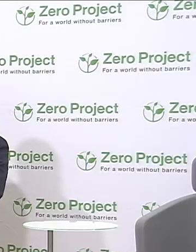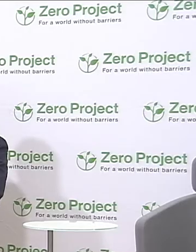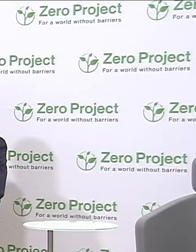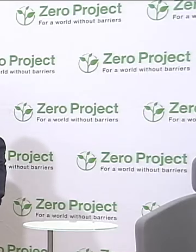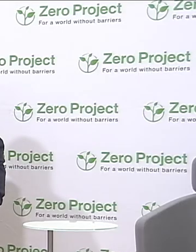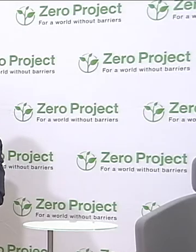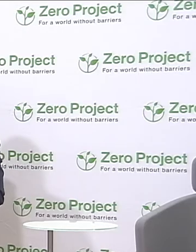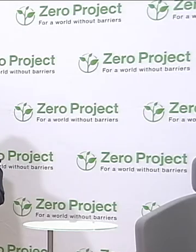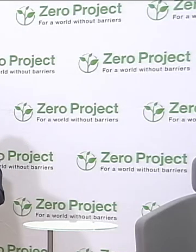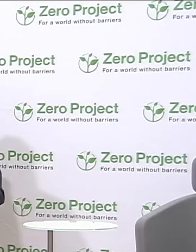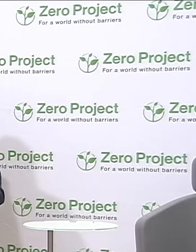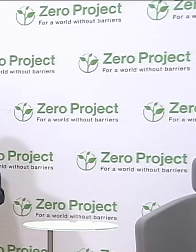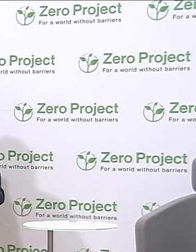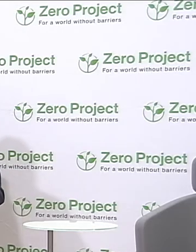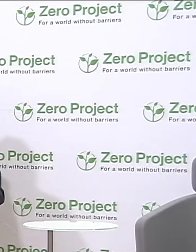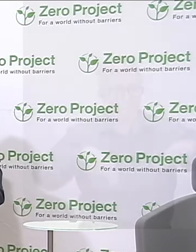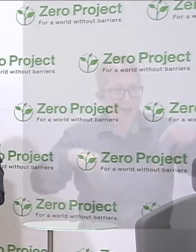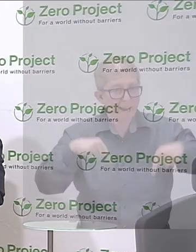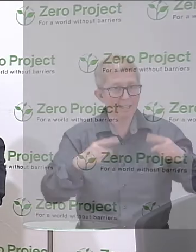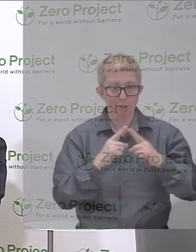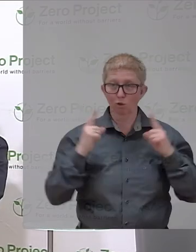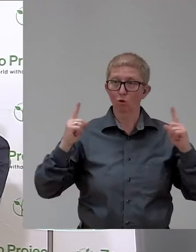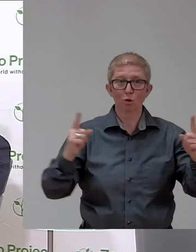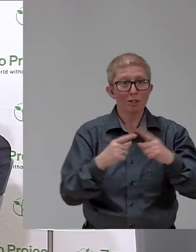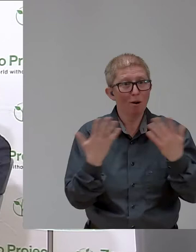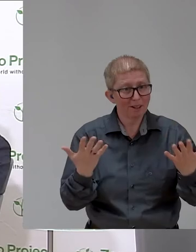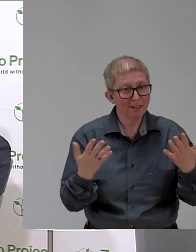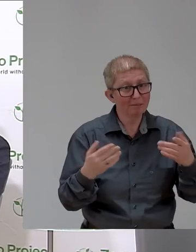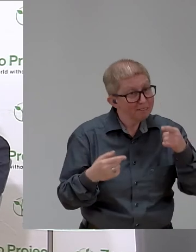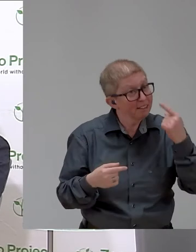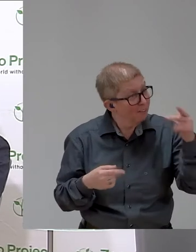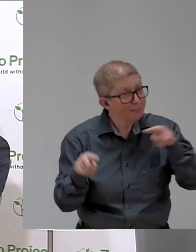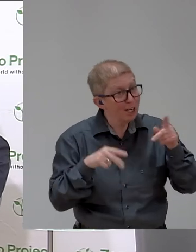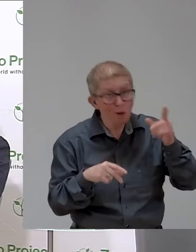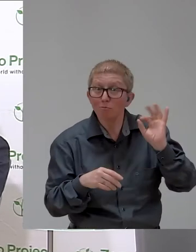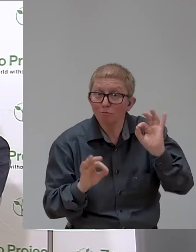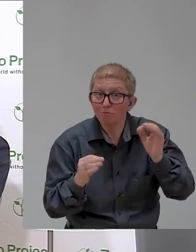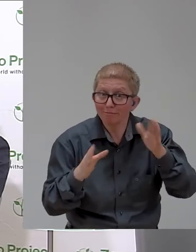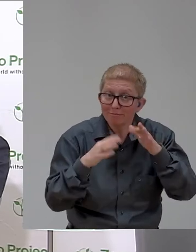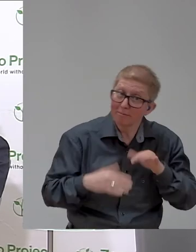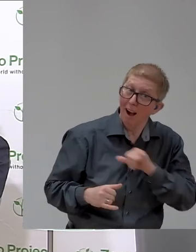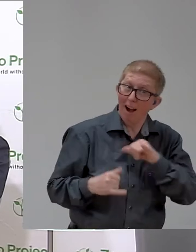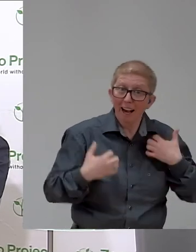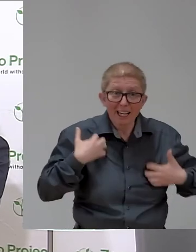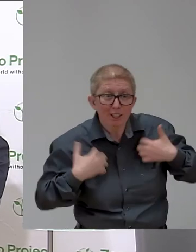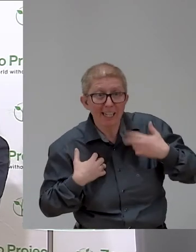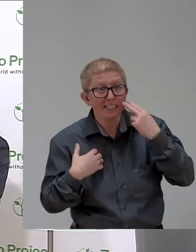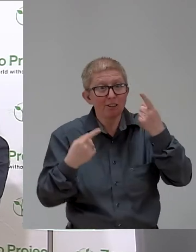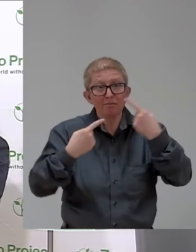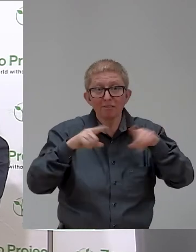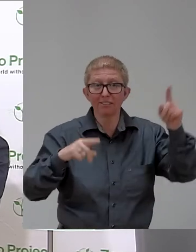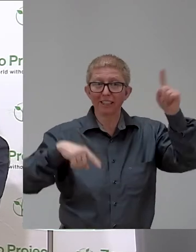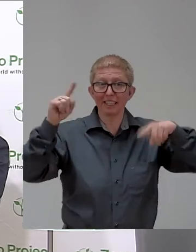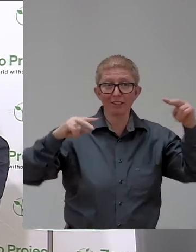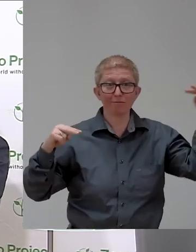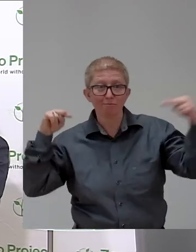Welcome back to the studio here. I hope you enjoyed this video. I find it very exciting to see the different perspectives and also the